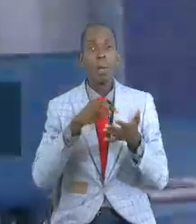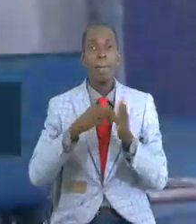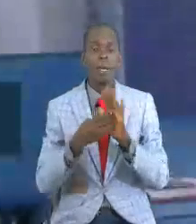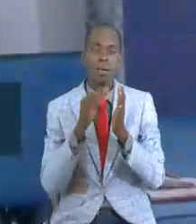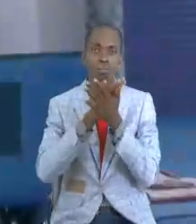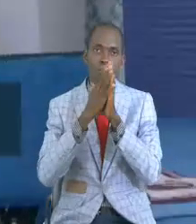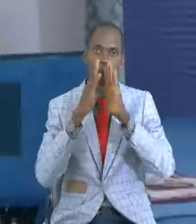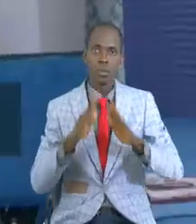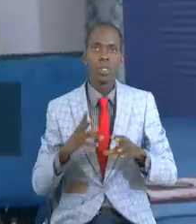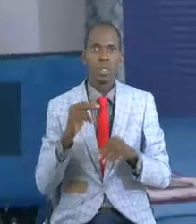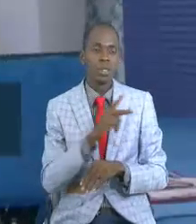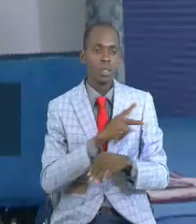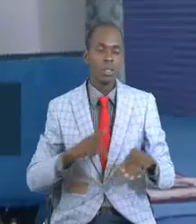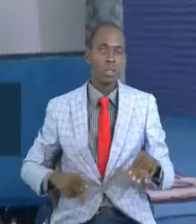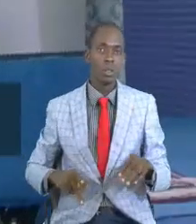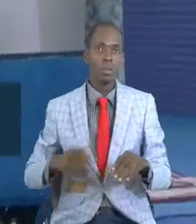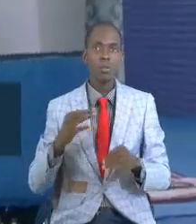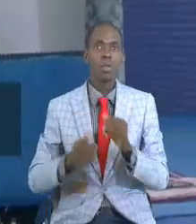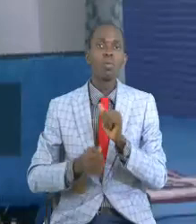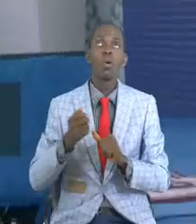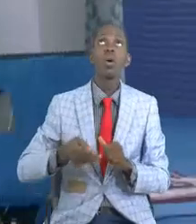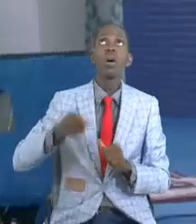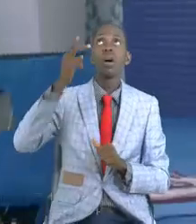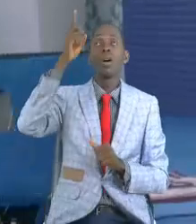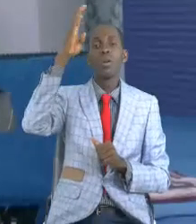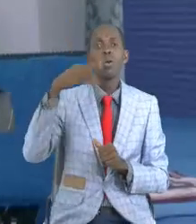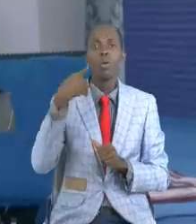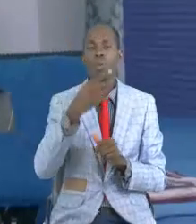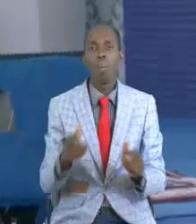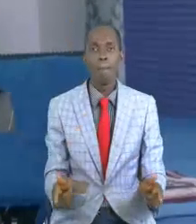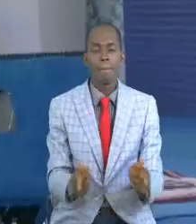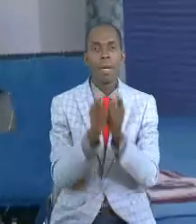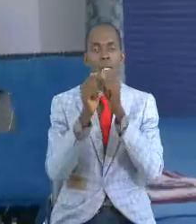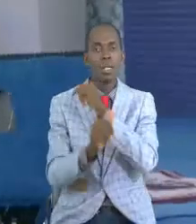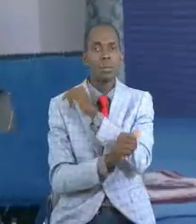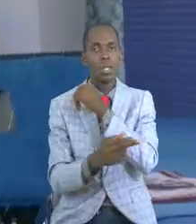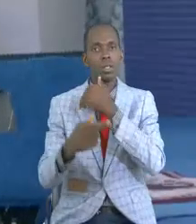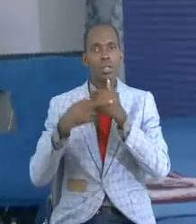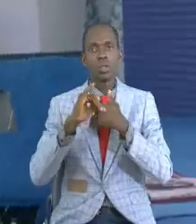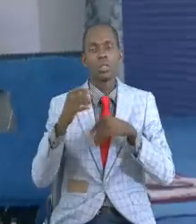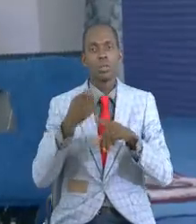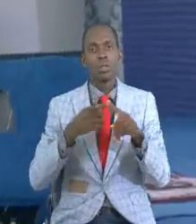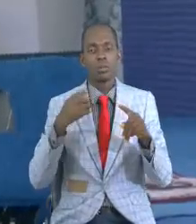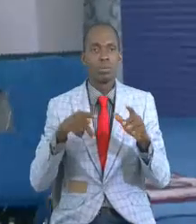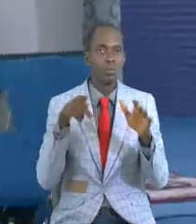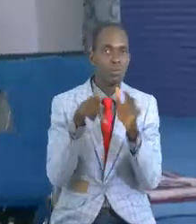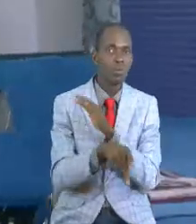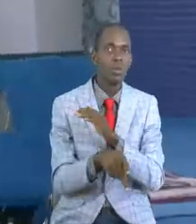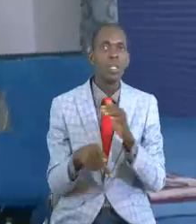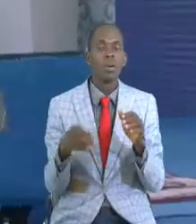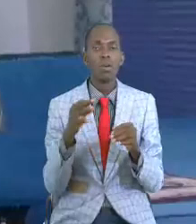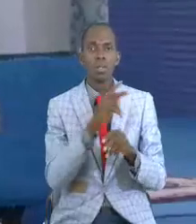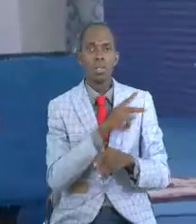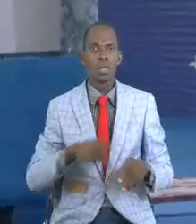priest of the Most High God, who met Abraham returning from the slaughter of the kings and blessed